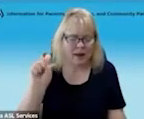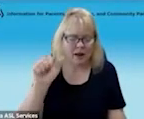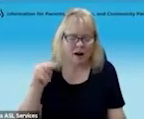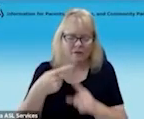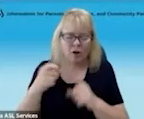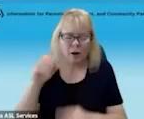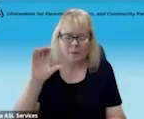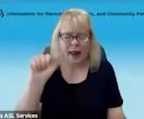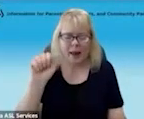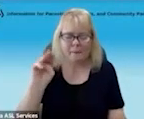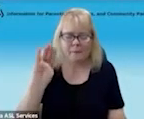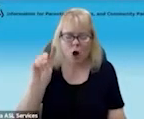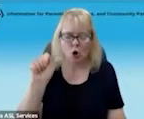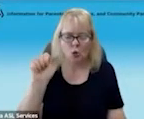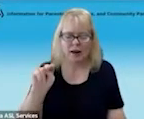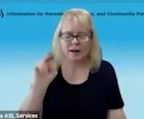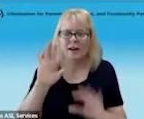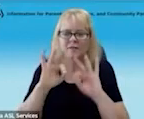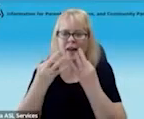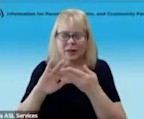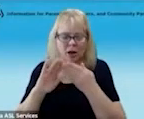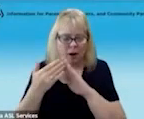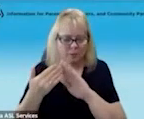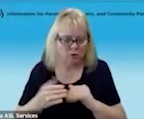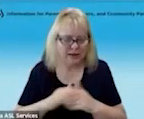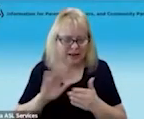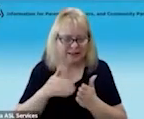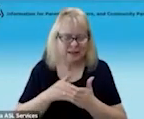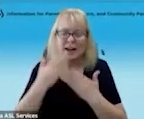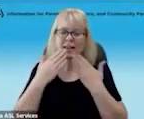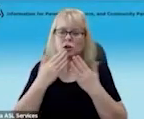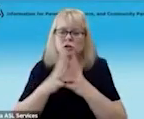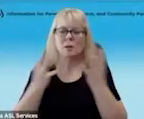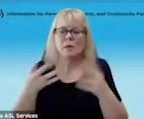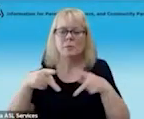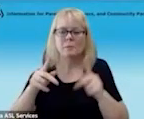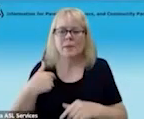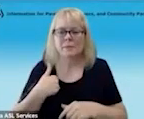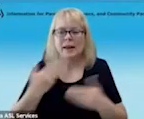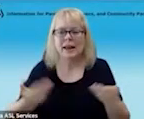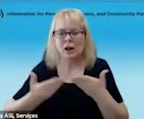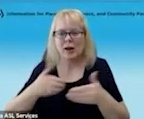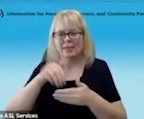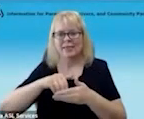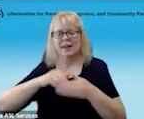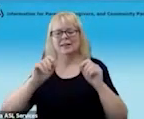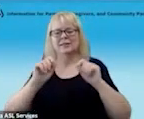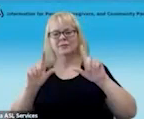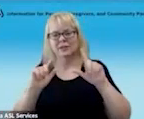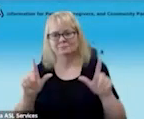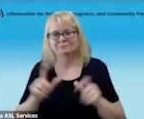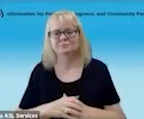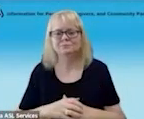Jumrib Su, and good morning, everyone from Orange County, California. My name is Vatana Pung, Executive Director of the Cambodian Family Community